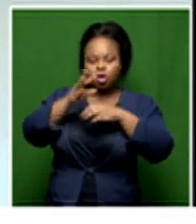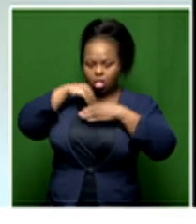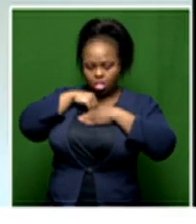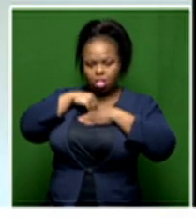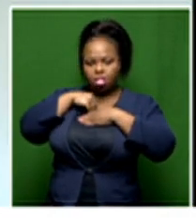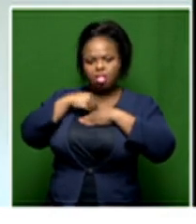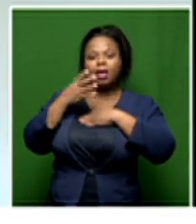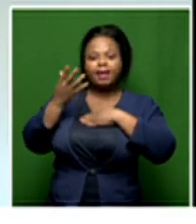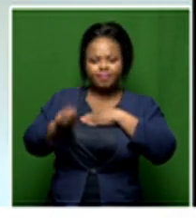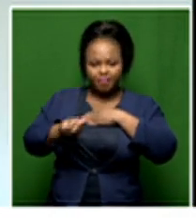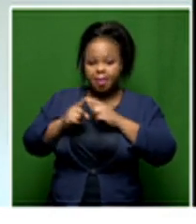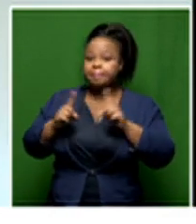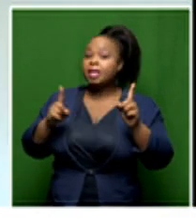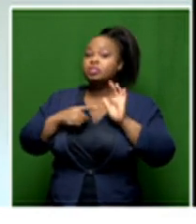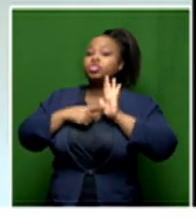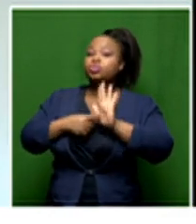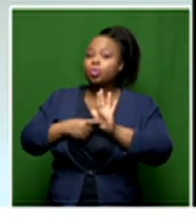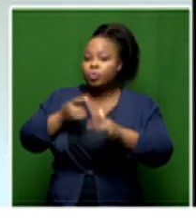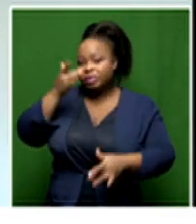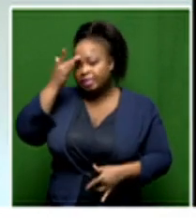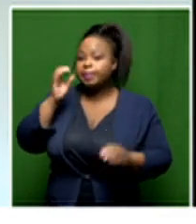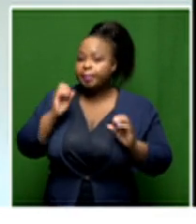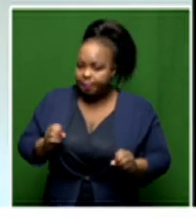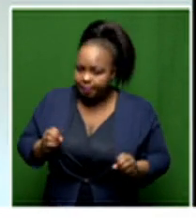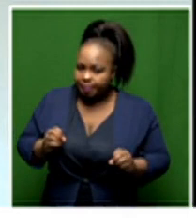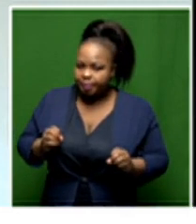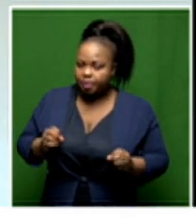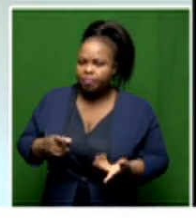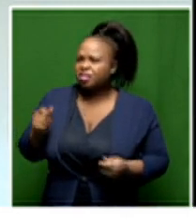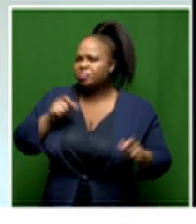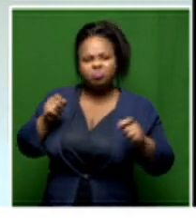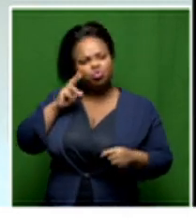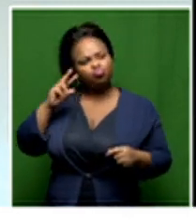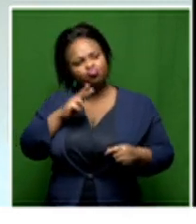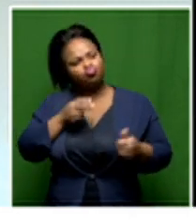know. So every citizen has the responsibility to not just